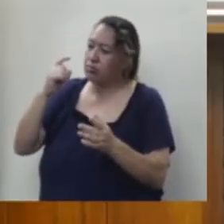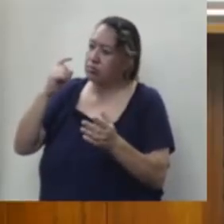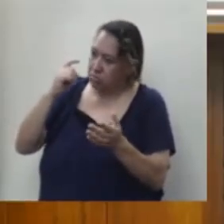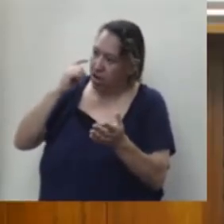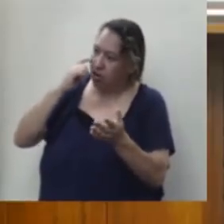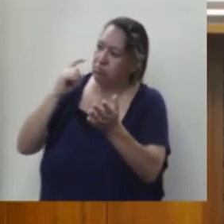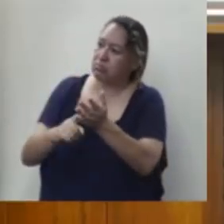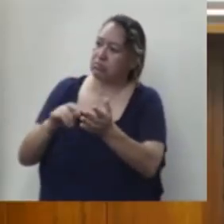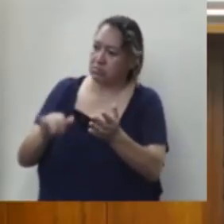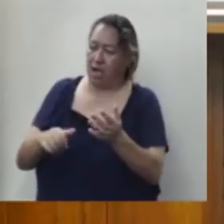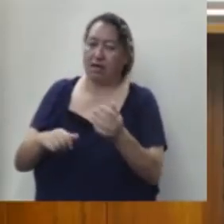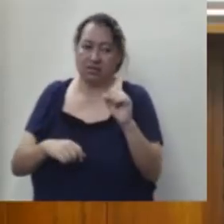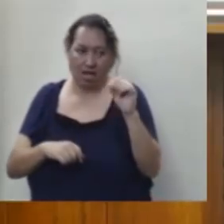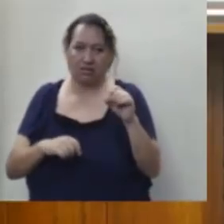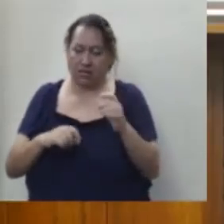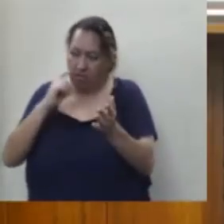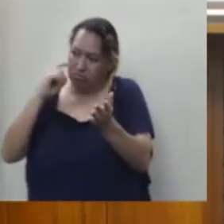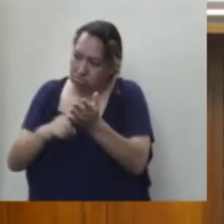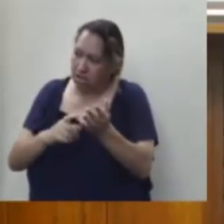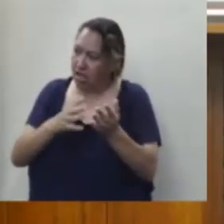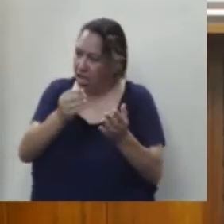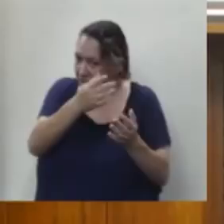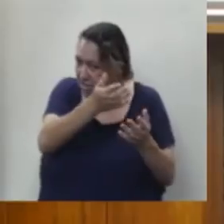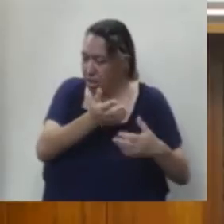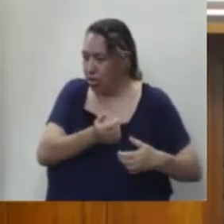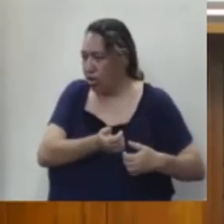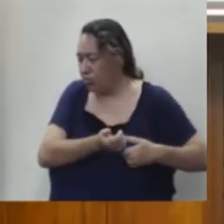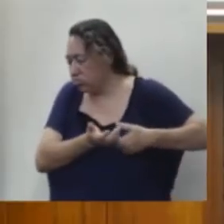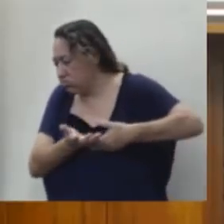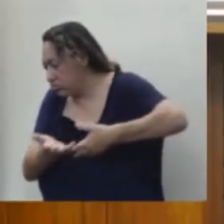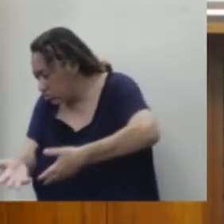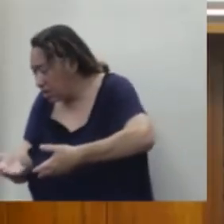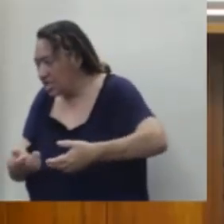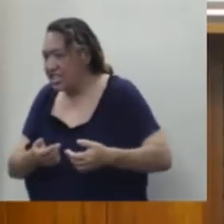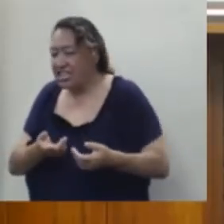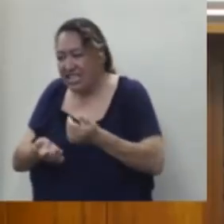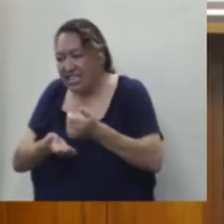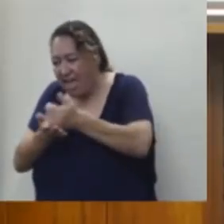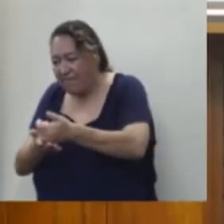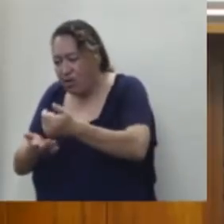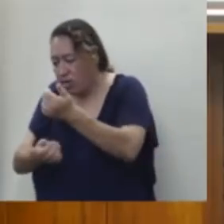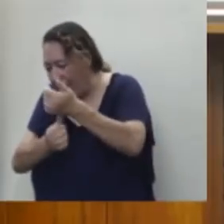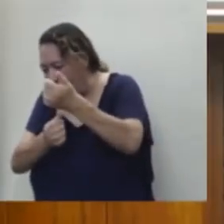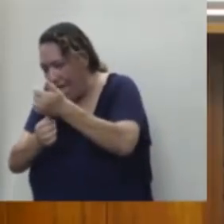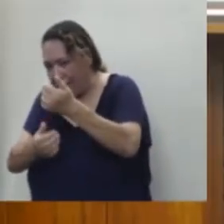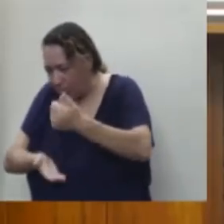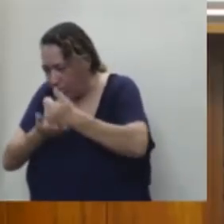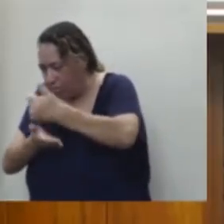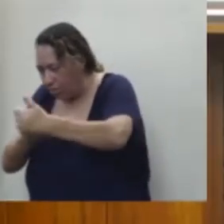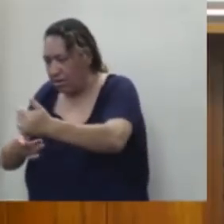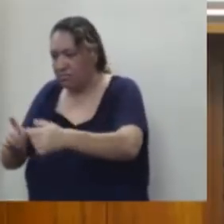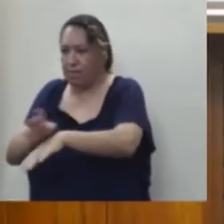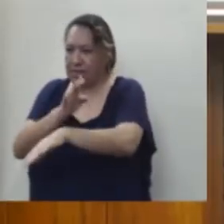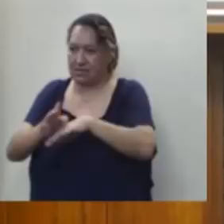they're pouring in federal aid to help these employers and the businesses come back as fast as